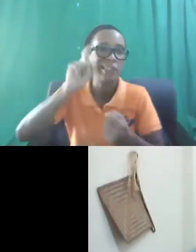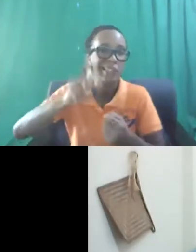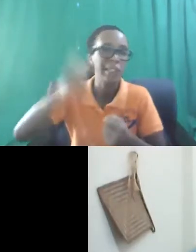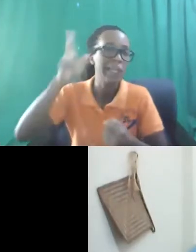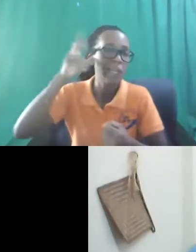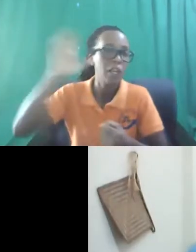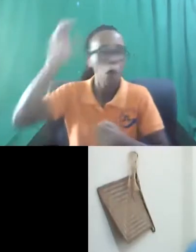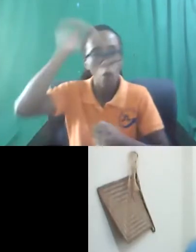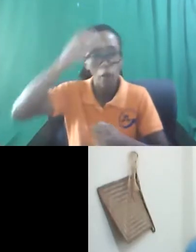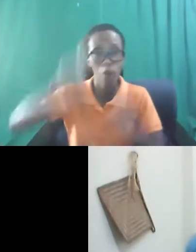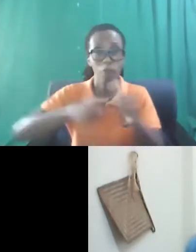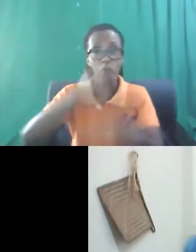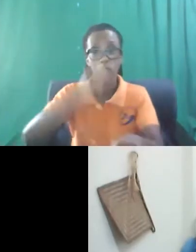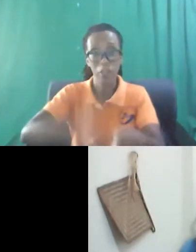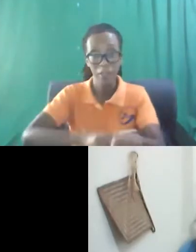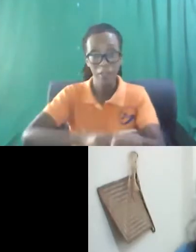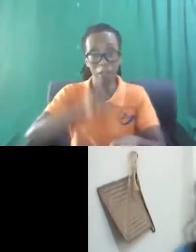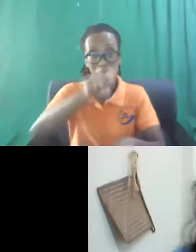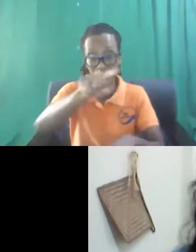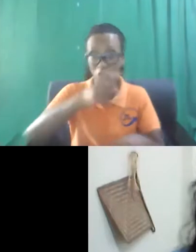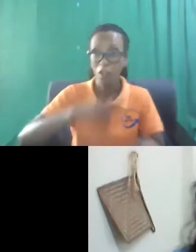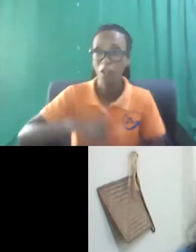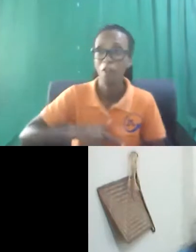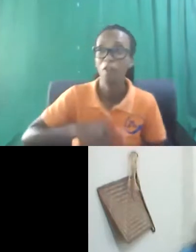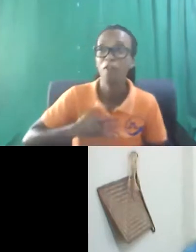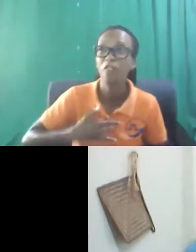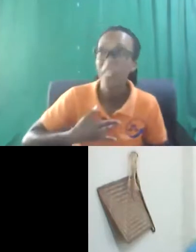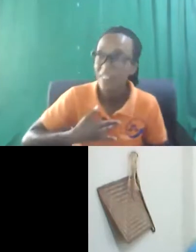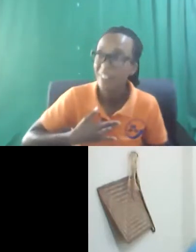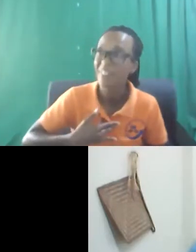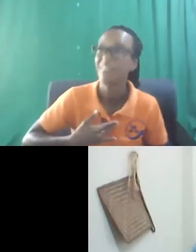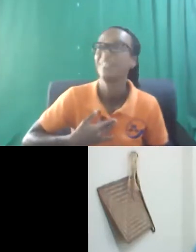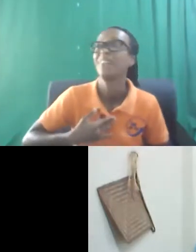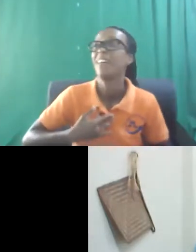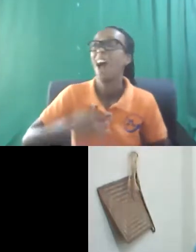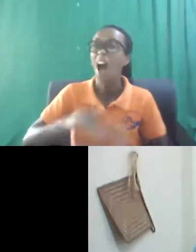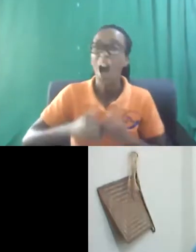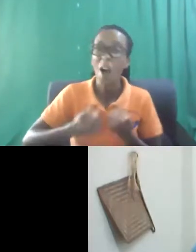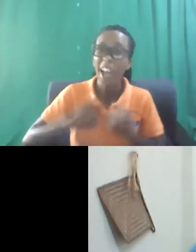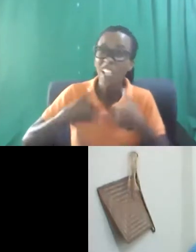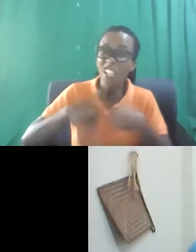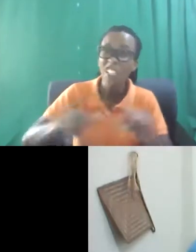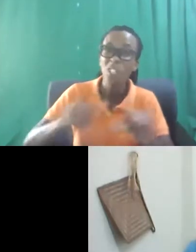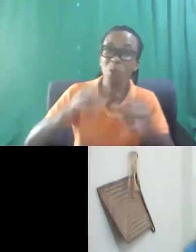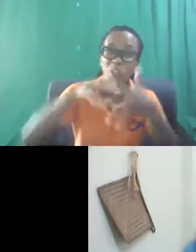I don't know how, but I want to do this for the rest of my life. I